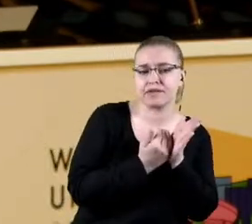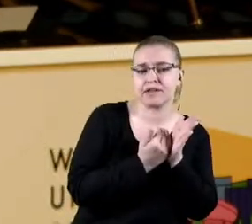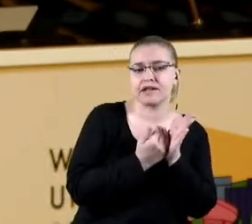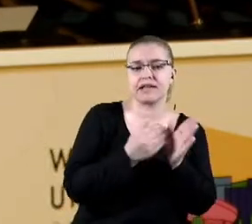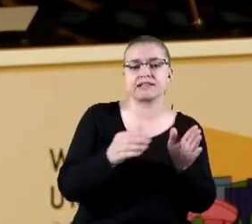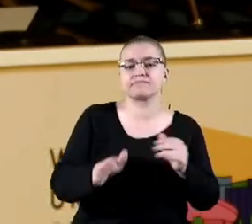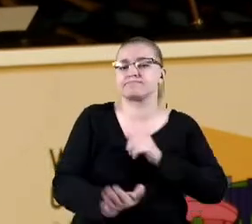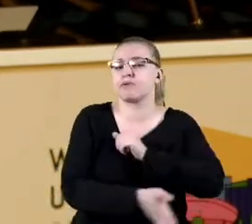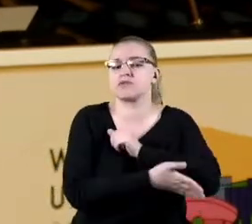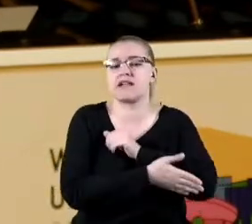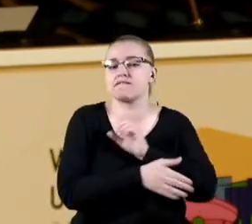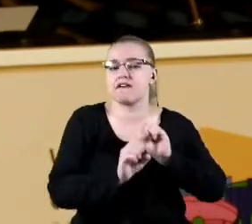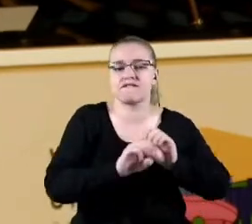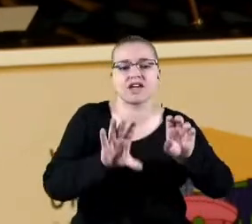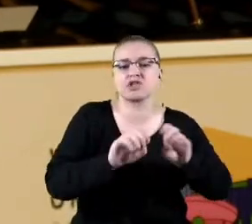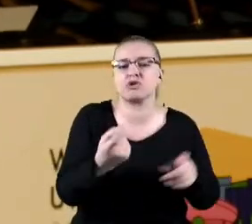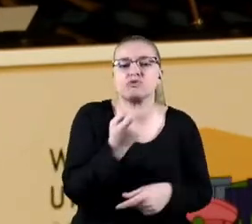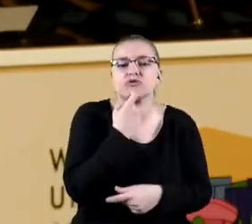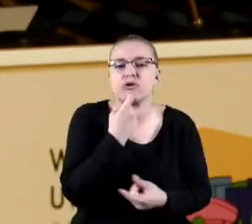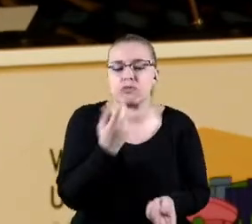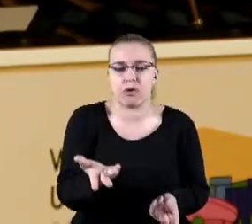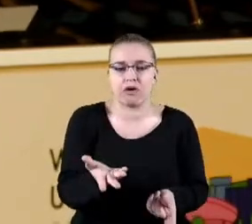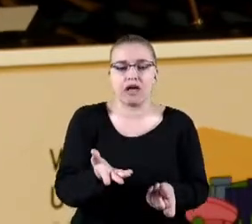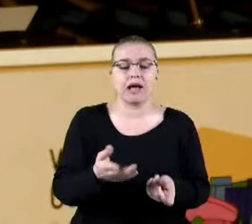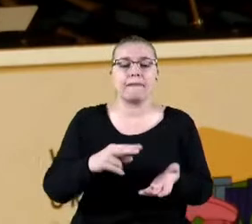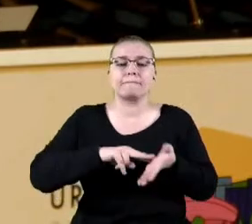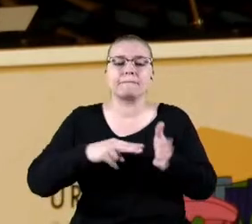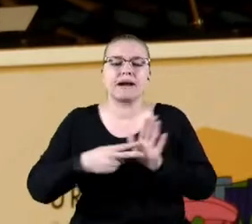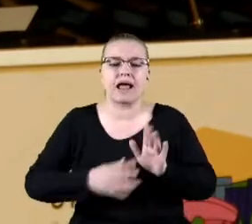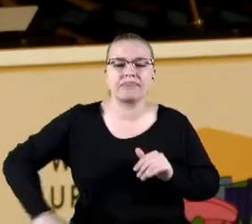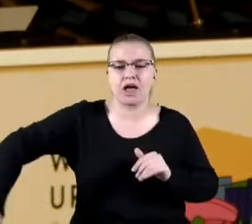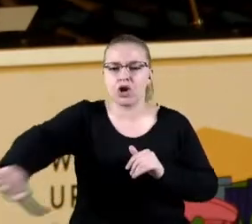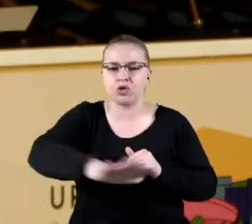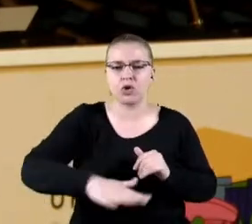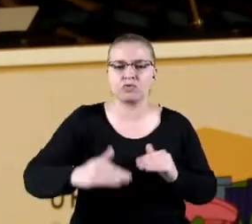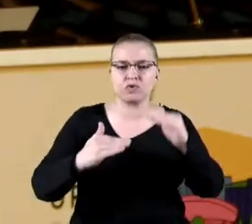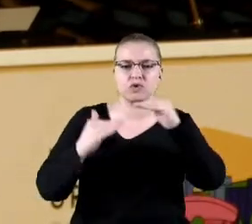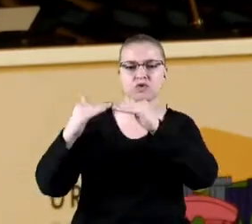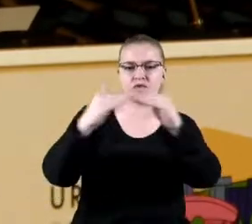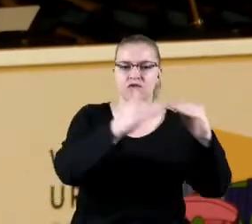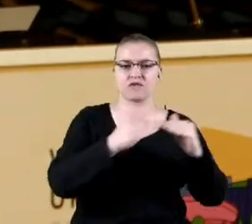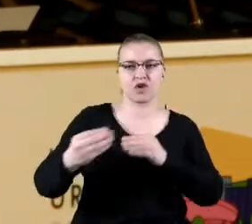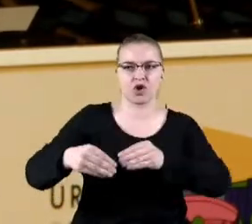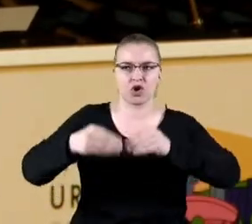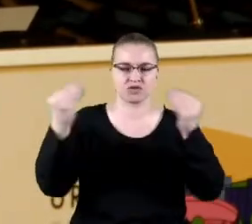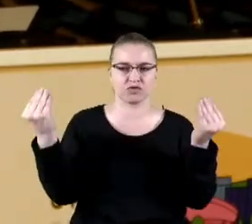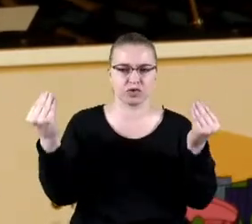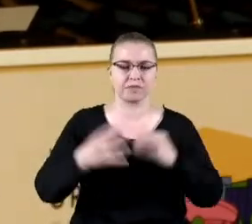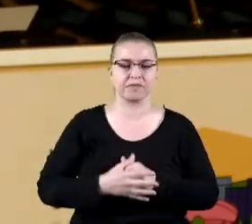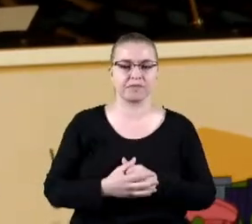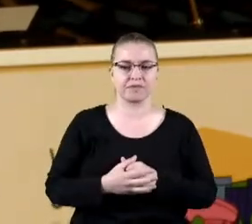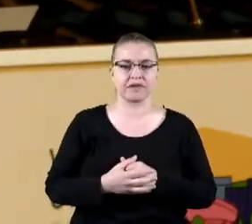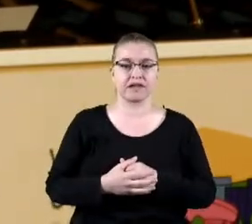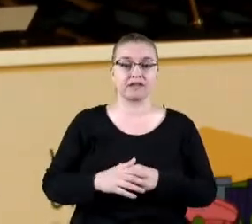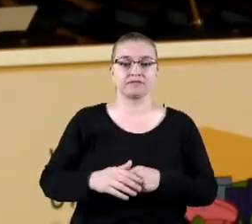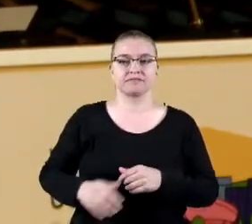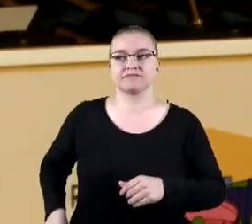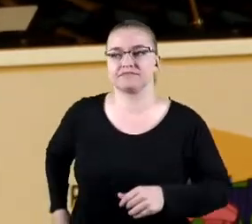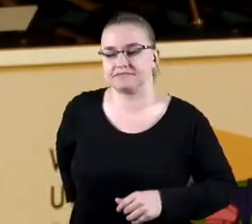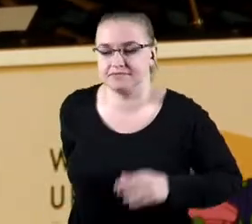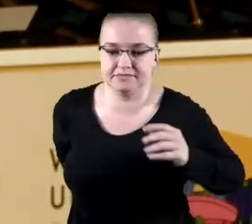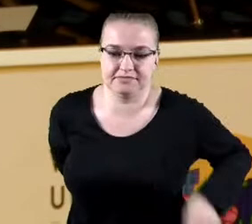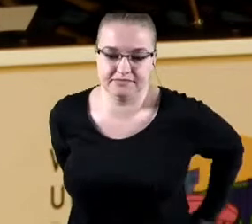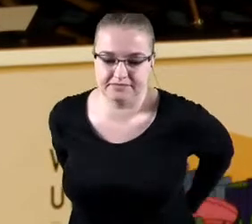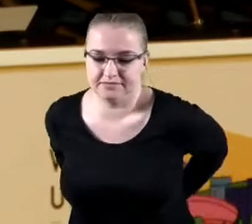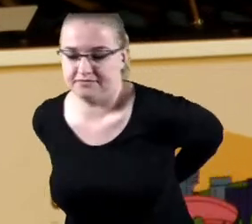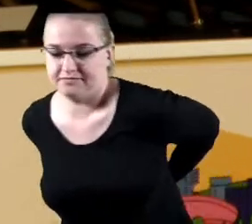on territorial planning and sustainable development. As part of our technical support, we seek to